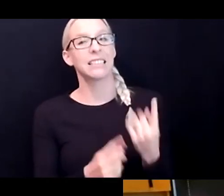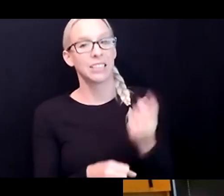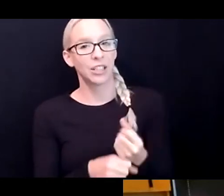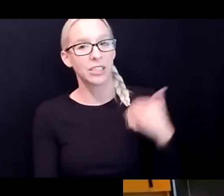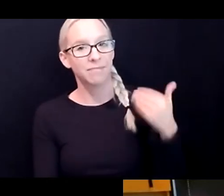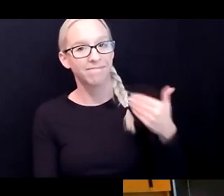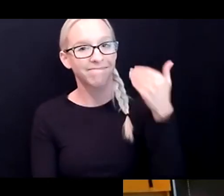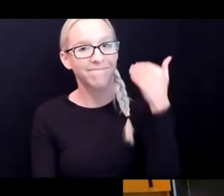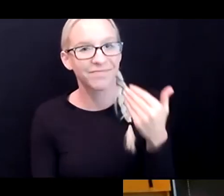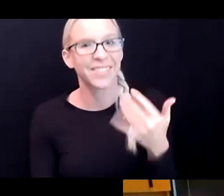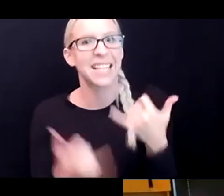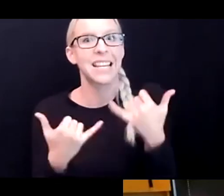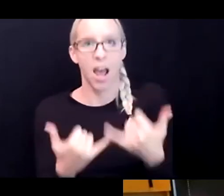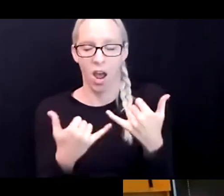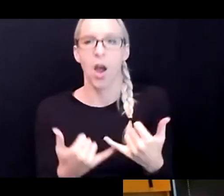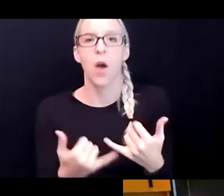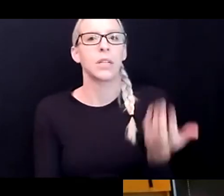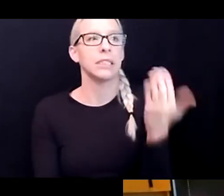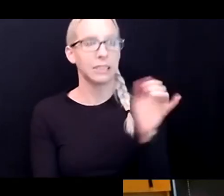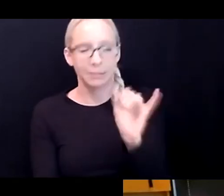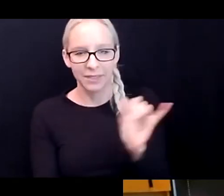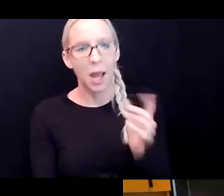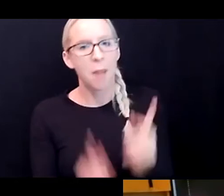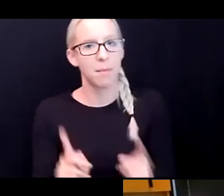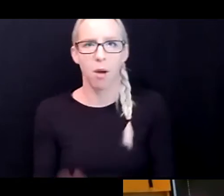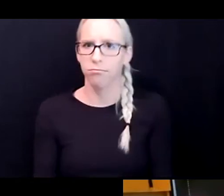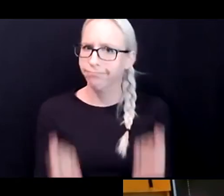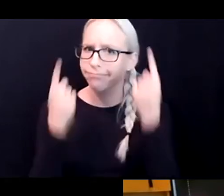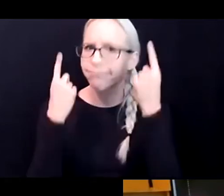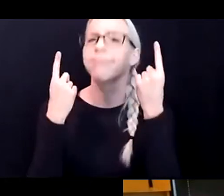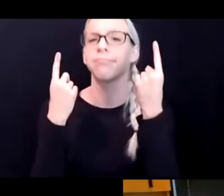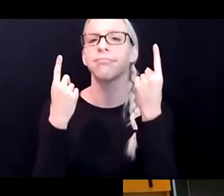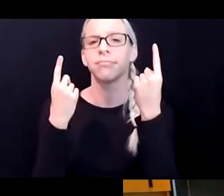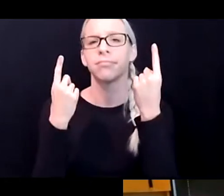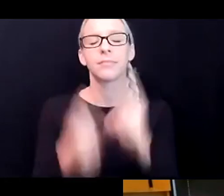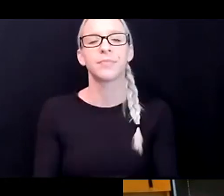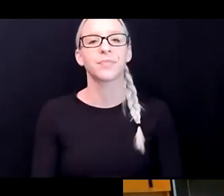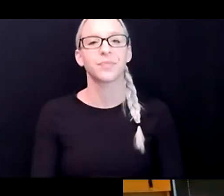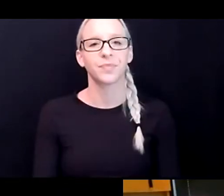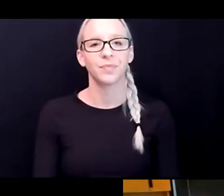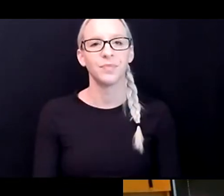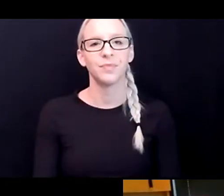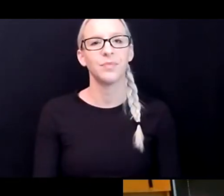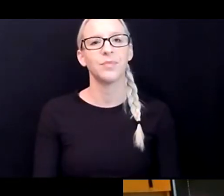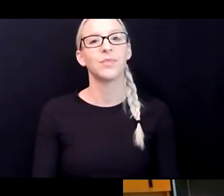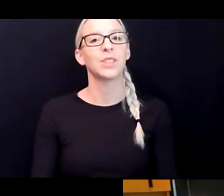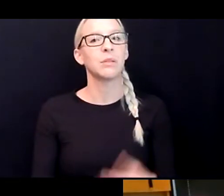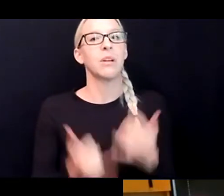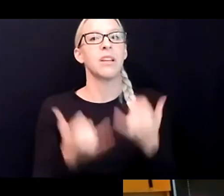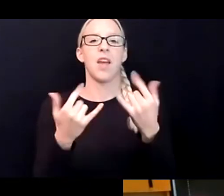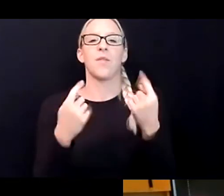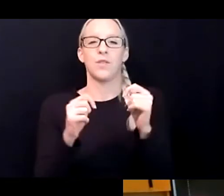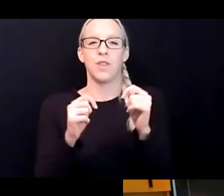be momentum and overall receptive of the change. It's just a matter of finding the right bill that's moving